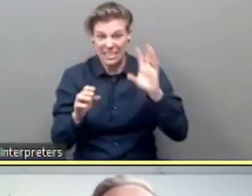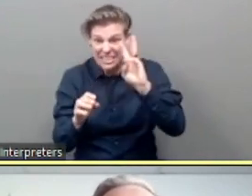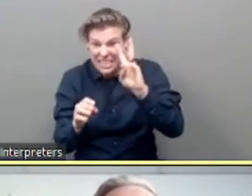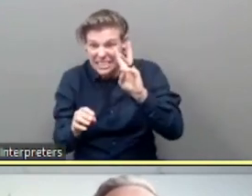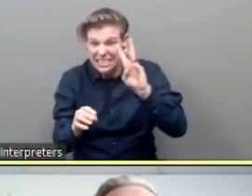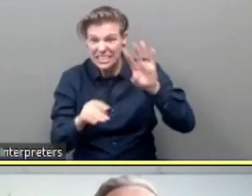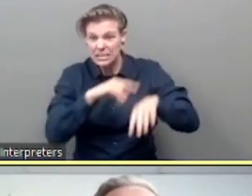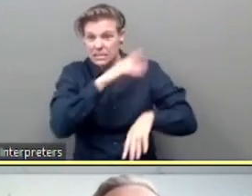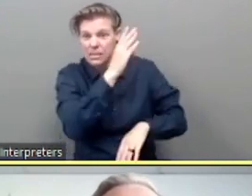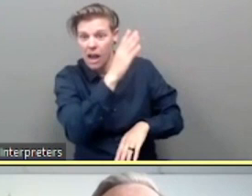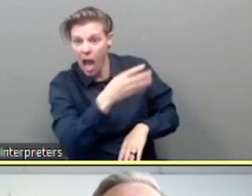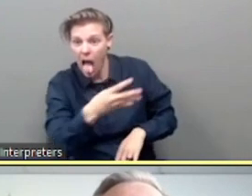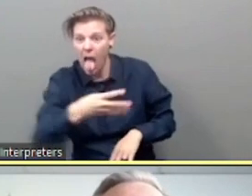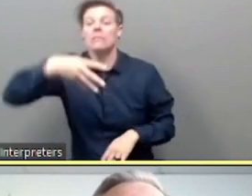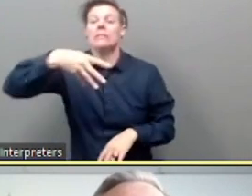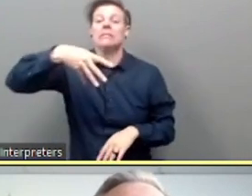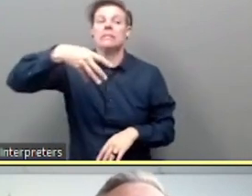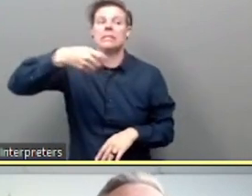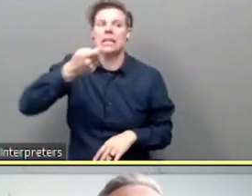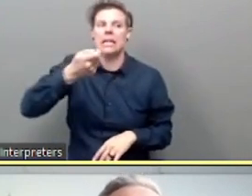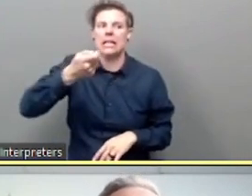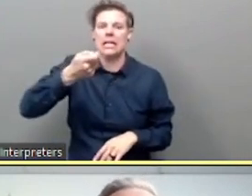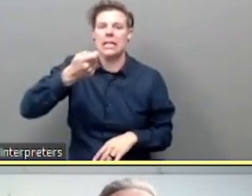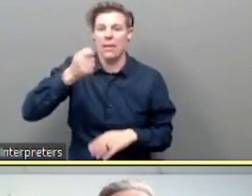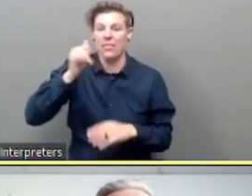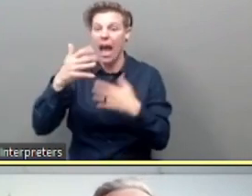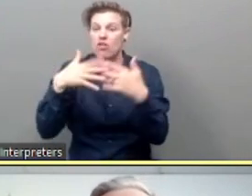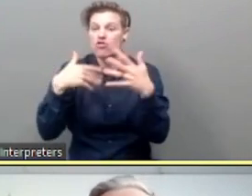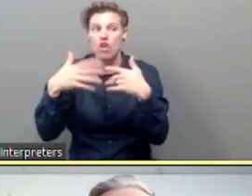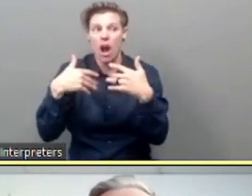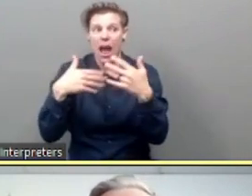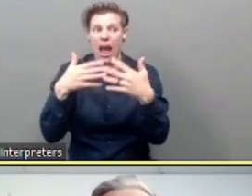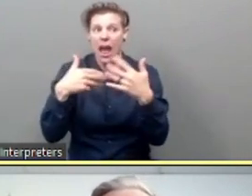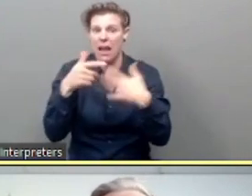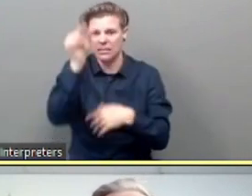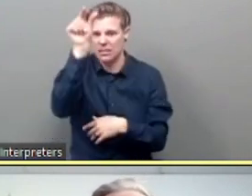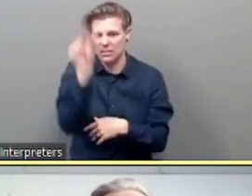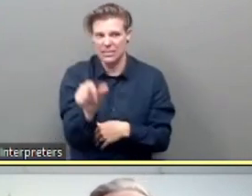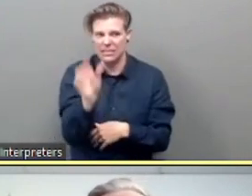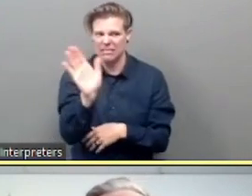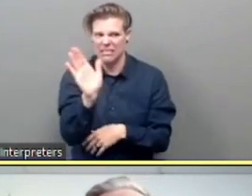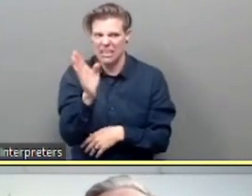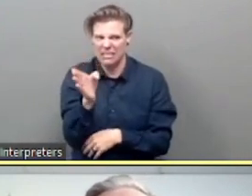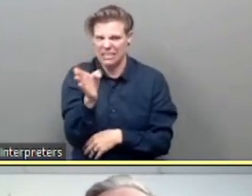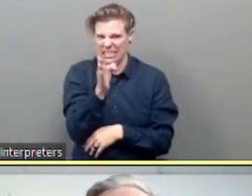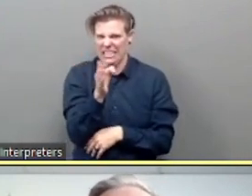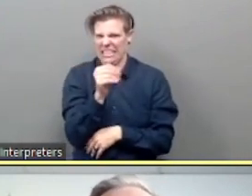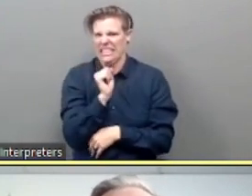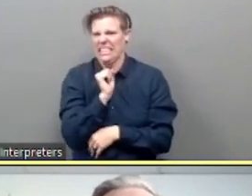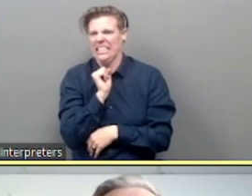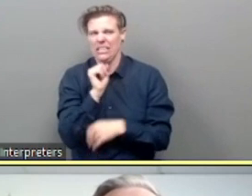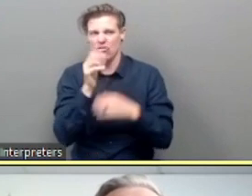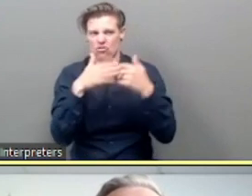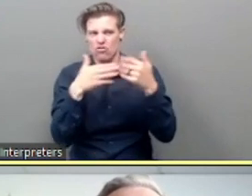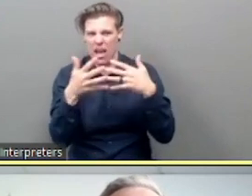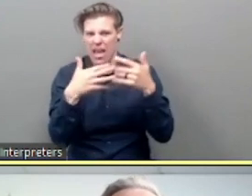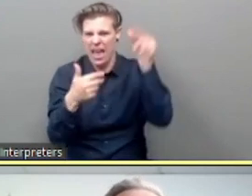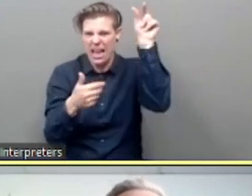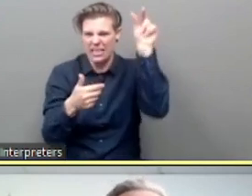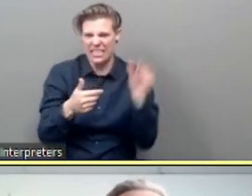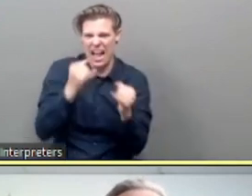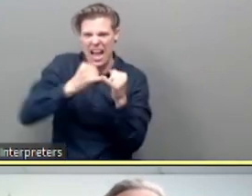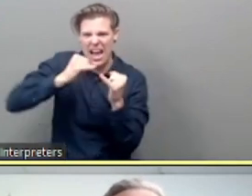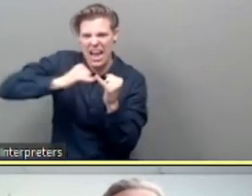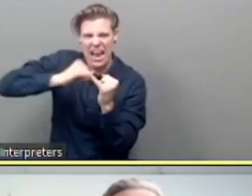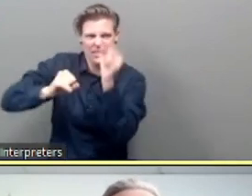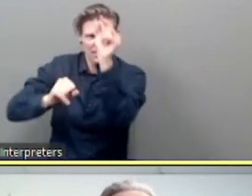gray area, you know, we're not supposed to look in the gray area, but at the same time, the gray area can only go up. It